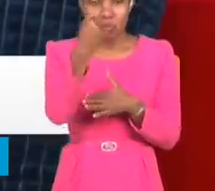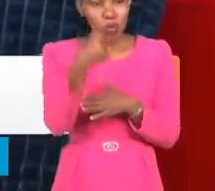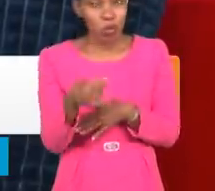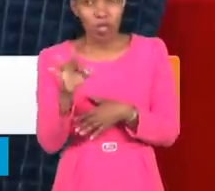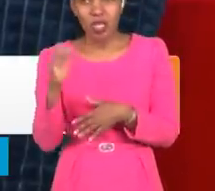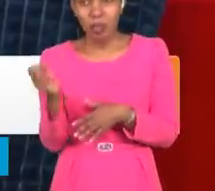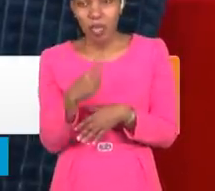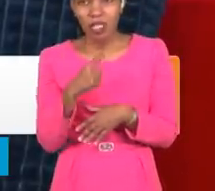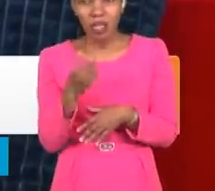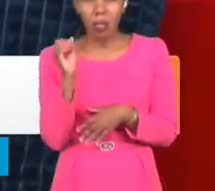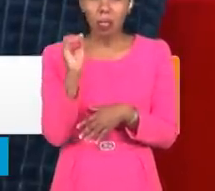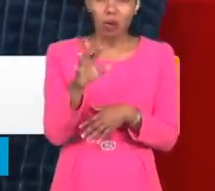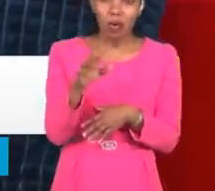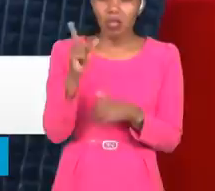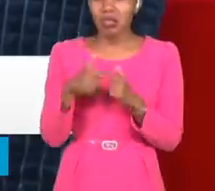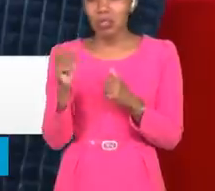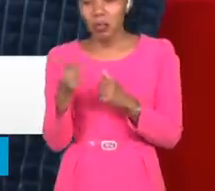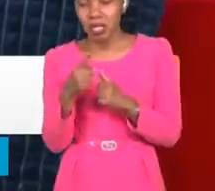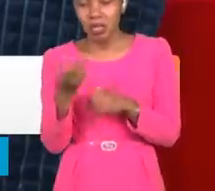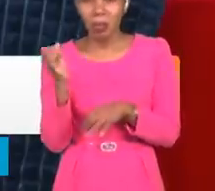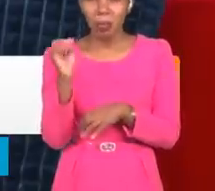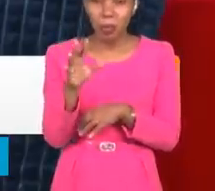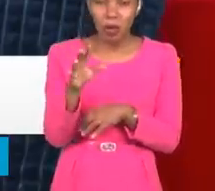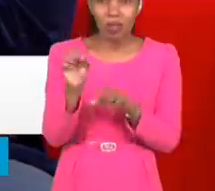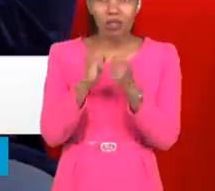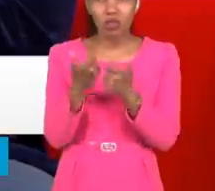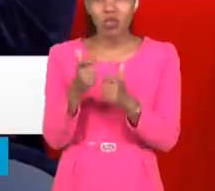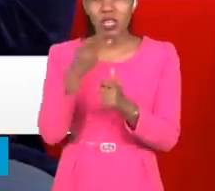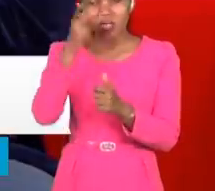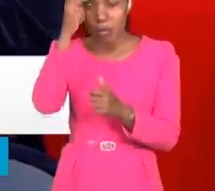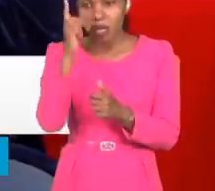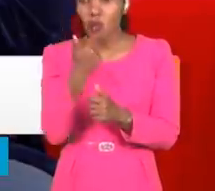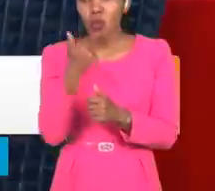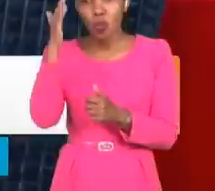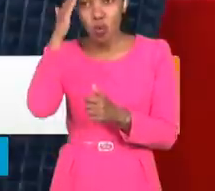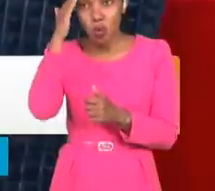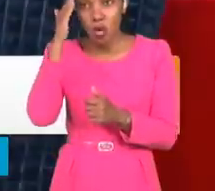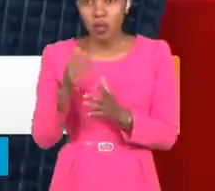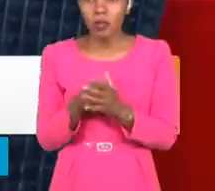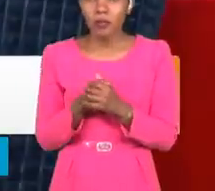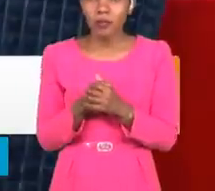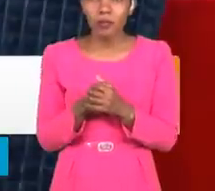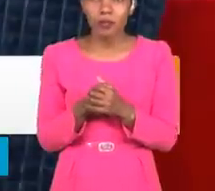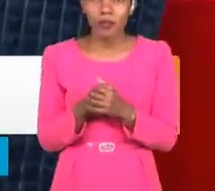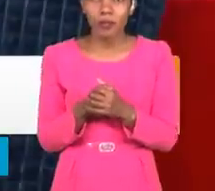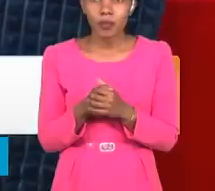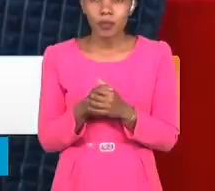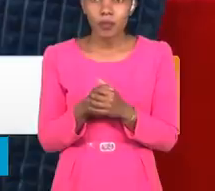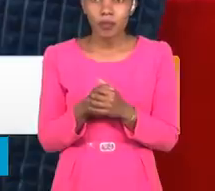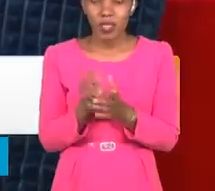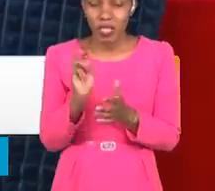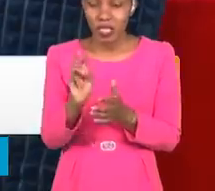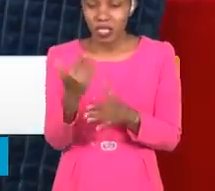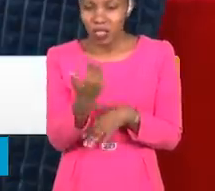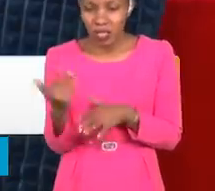nimeweka. Yeah. 6 months old, nimeweka. Mm-hmm. As a parent who knows, out in the West, yeah, they look at